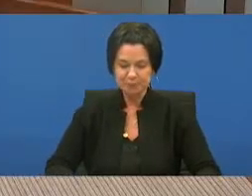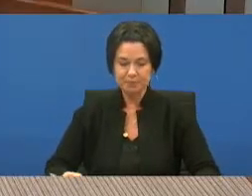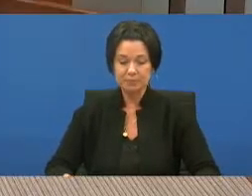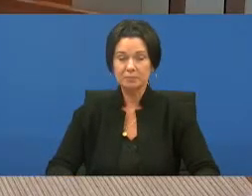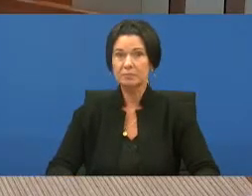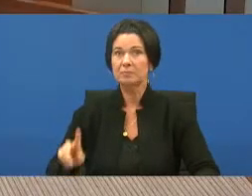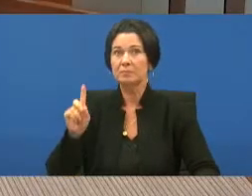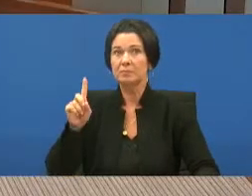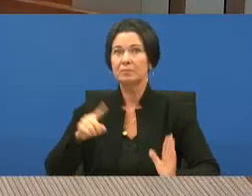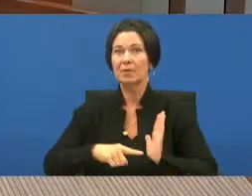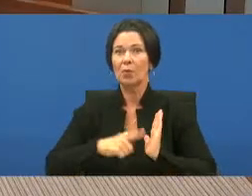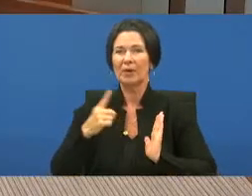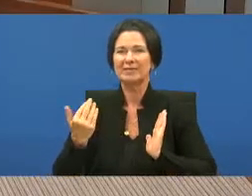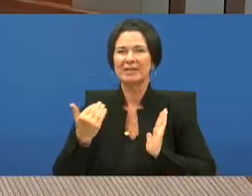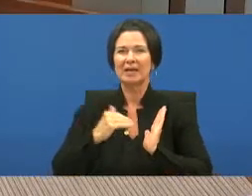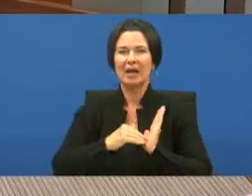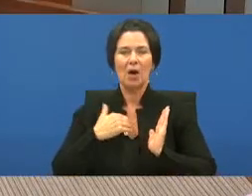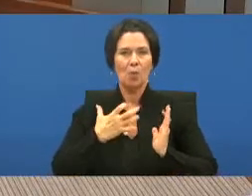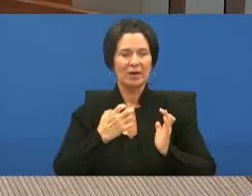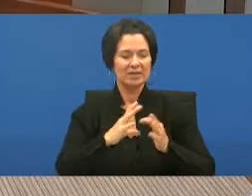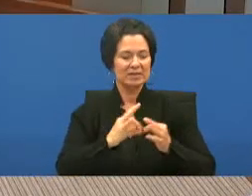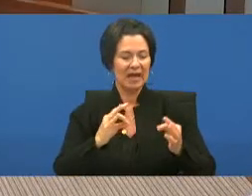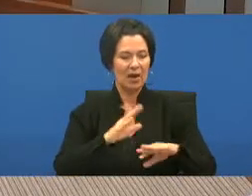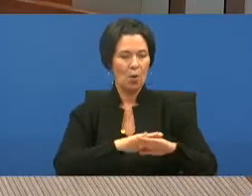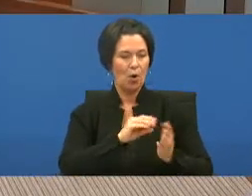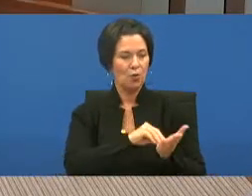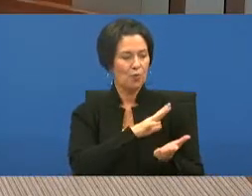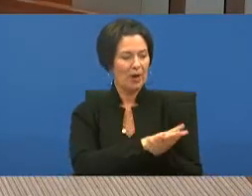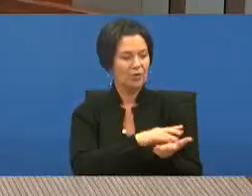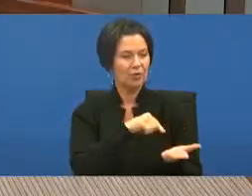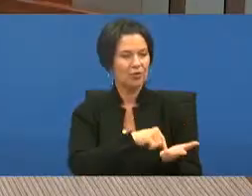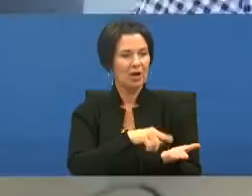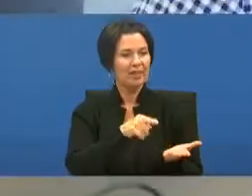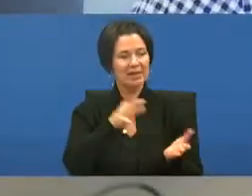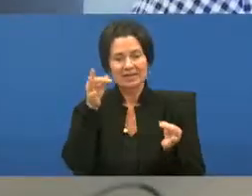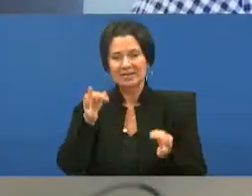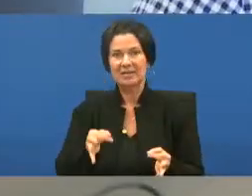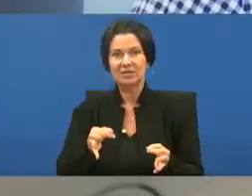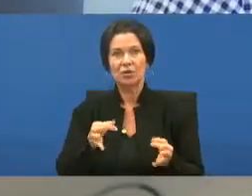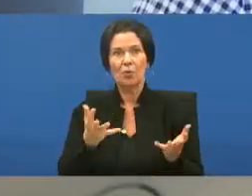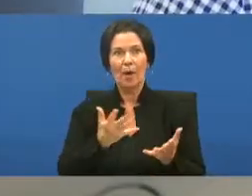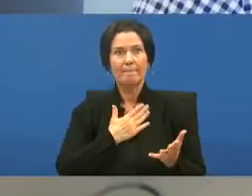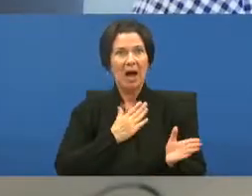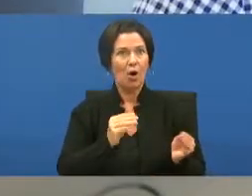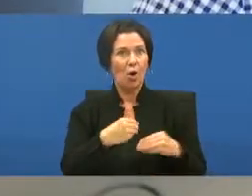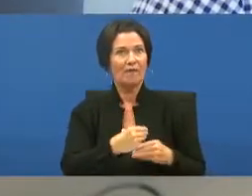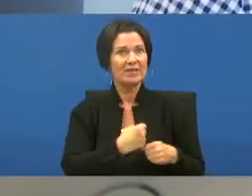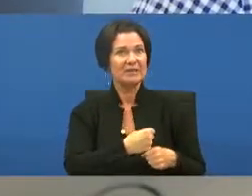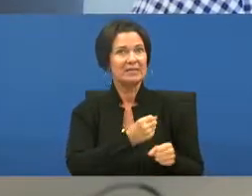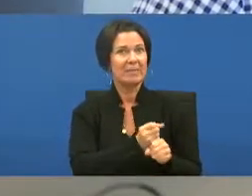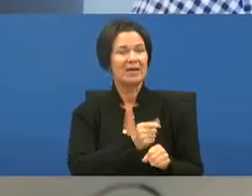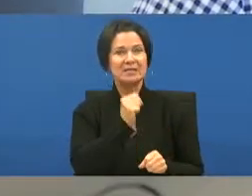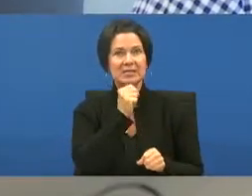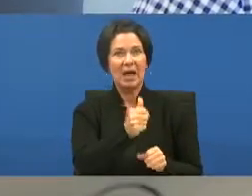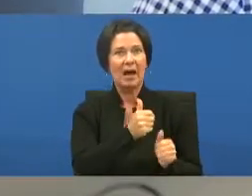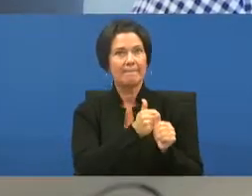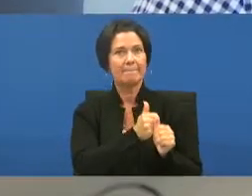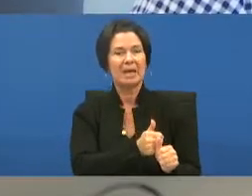Just once again, and I just want to say on record as well, the decision that my office is making, we're making, is not based off